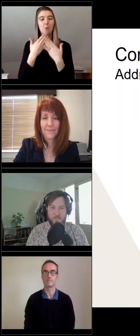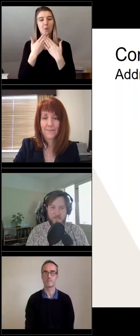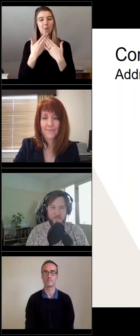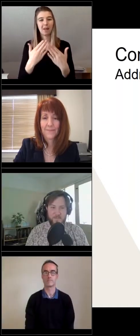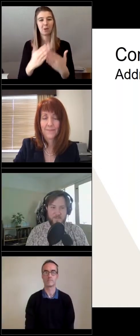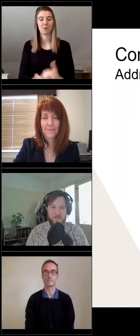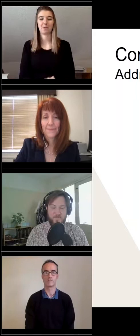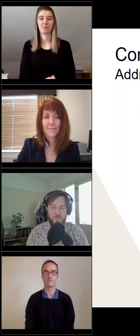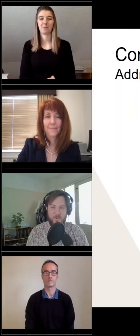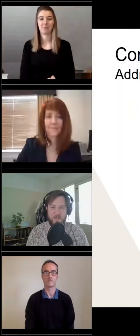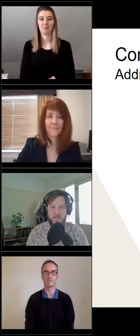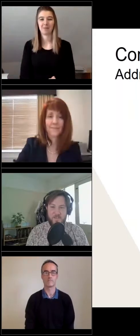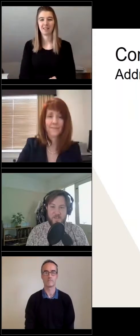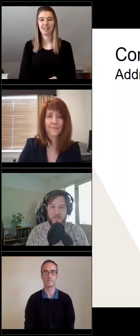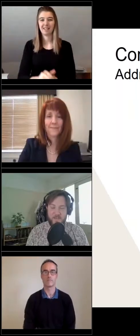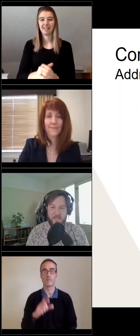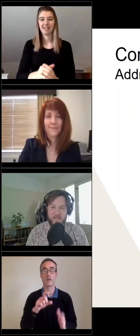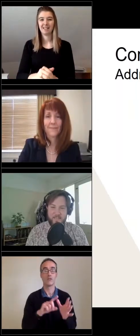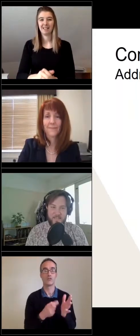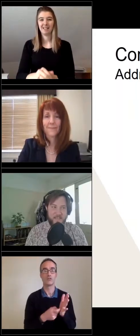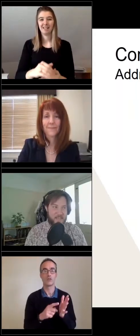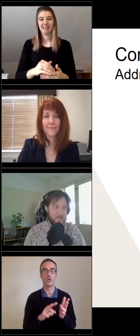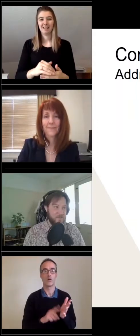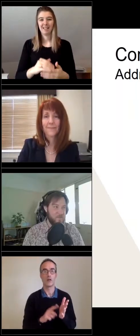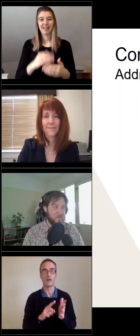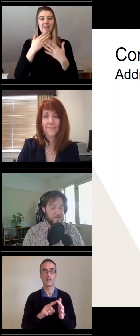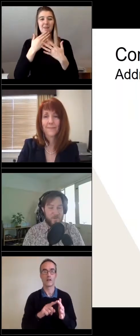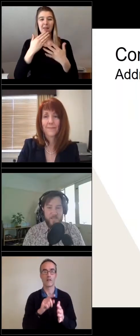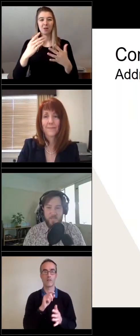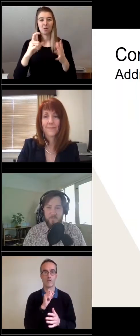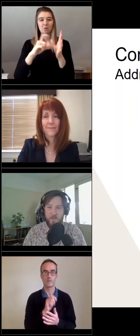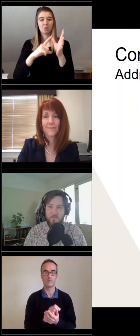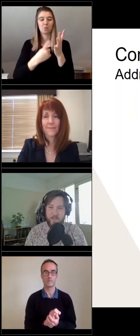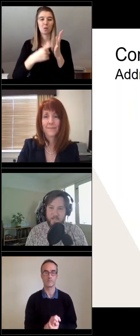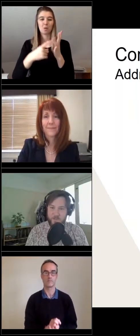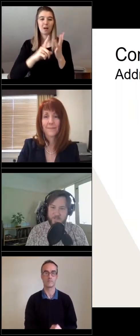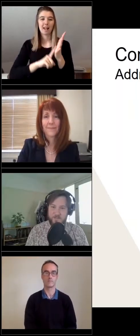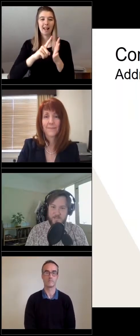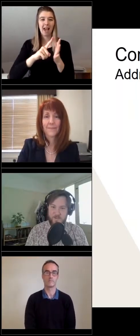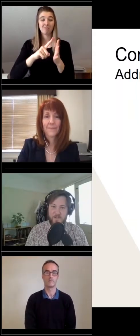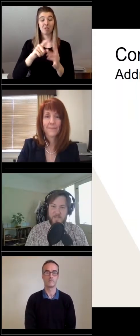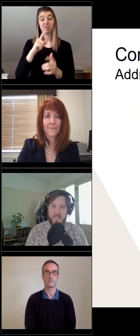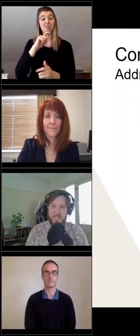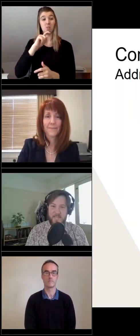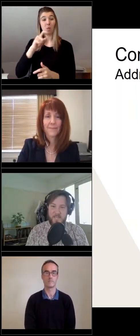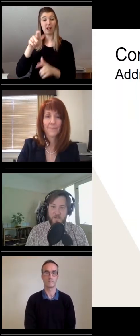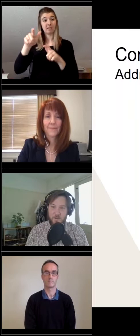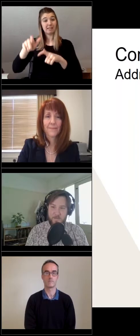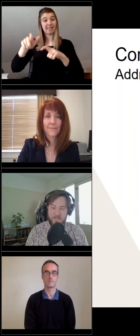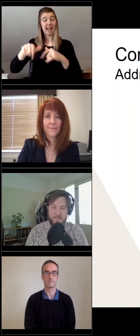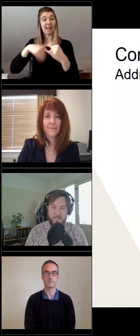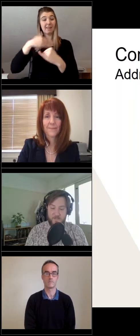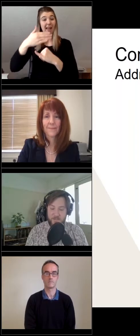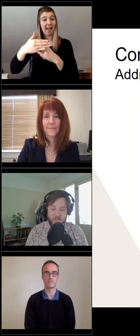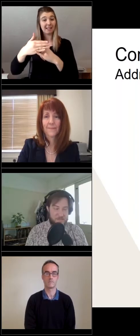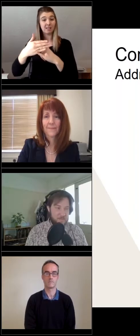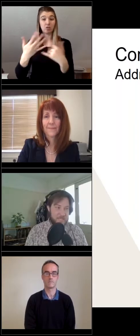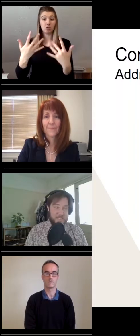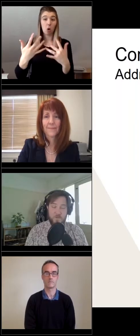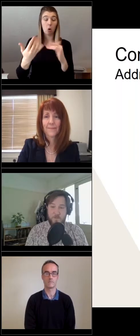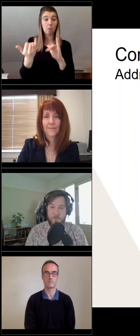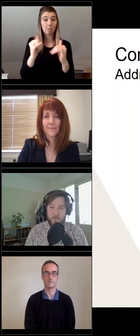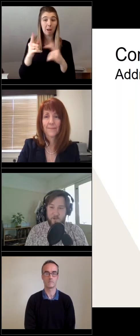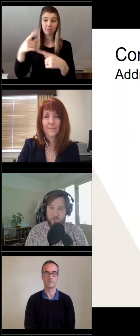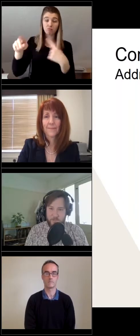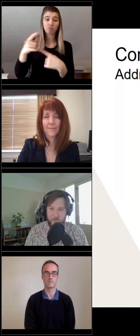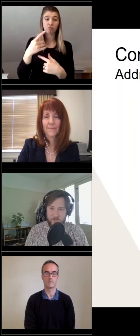Carol will be sticking with us for the Q&A at the end here as well. So if you have any questions for Carol, any comments, if you'd like to